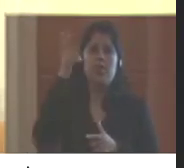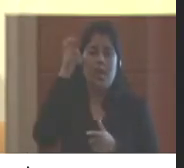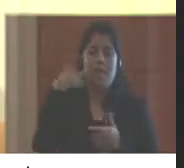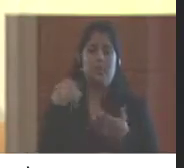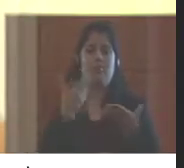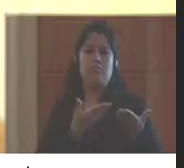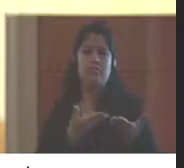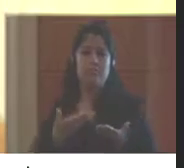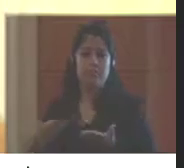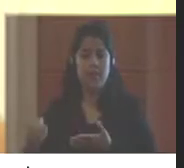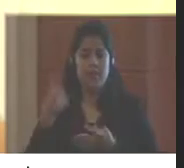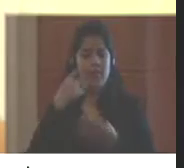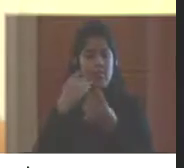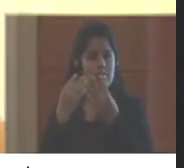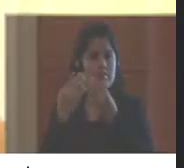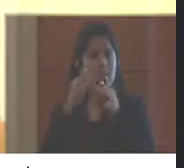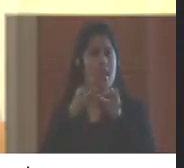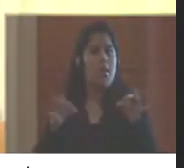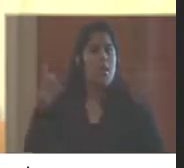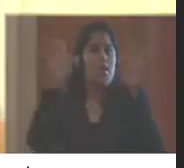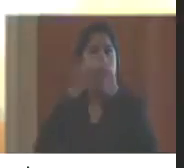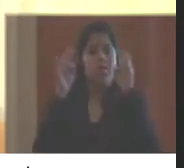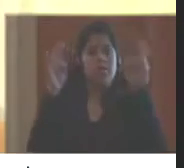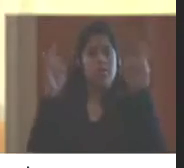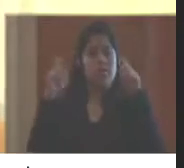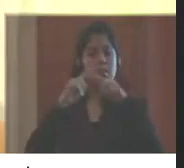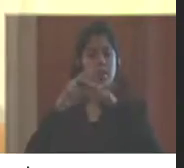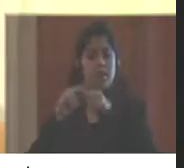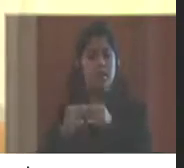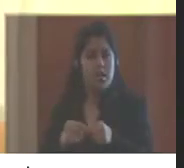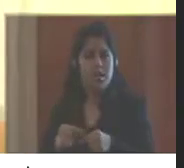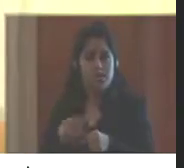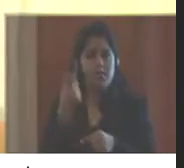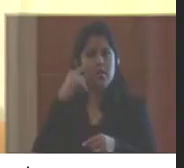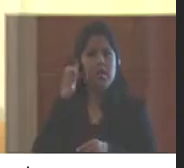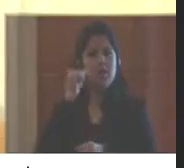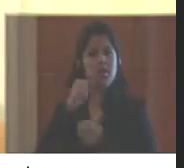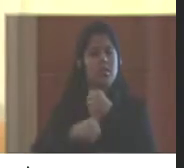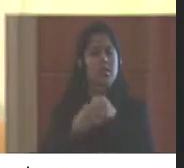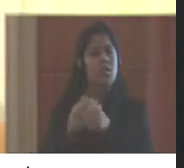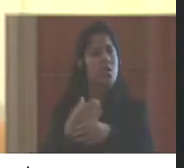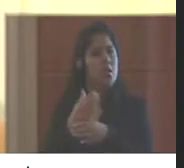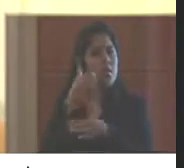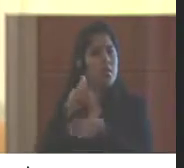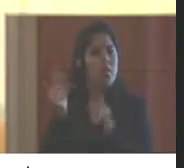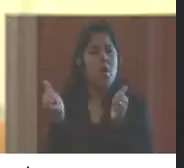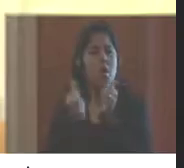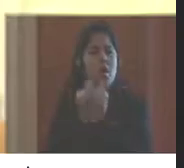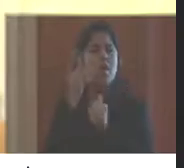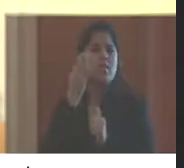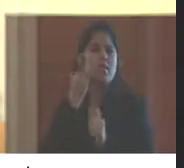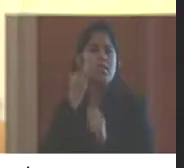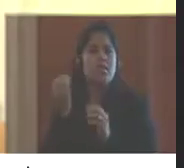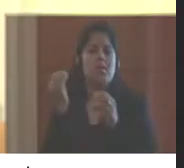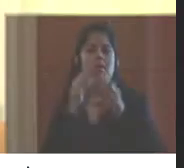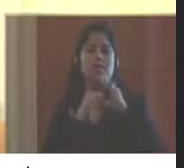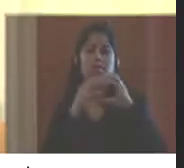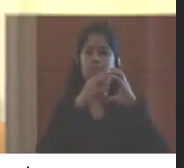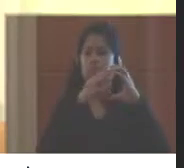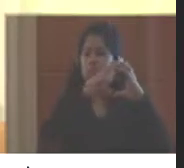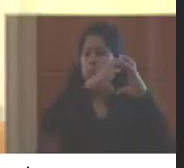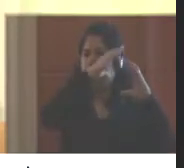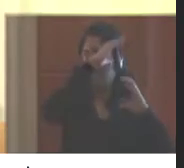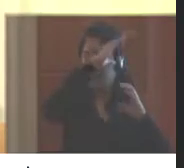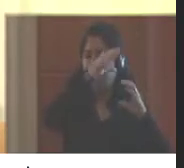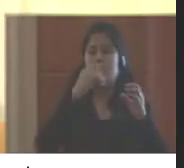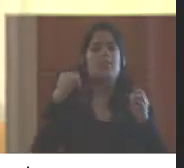later, and that is why acknowledging the cross-sectional connection, 10 years later, with accumulated